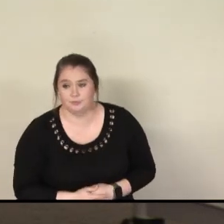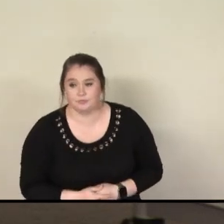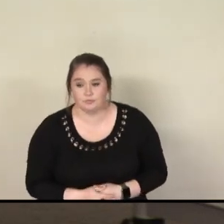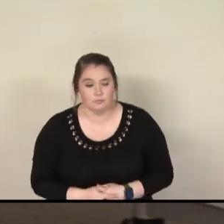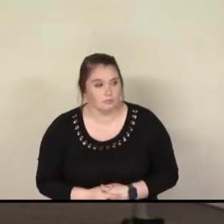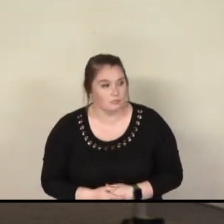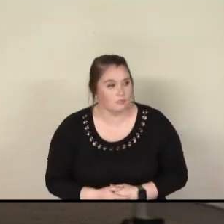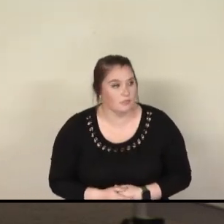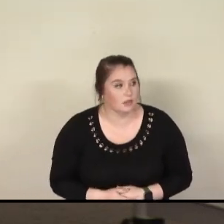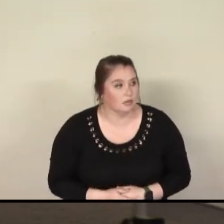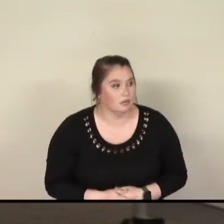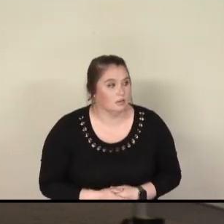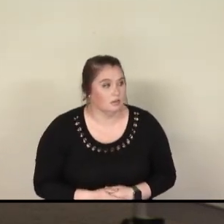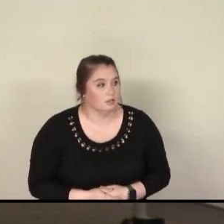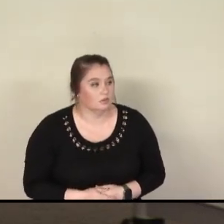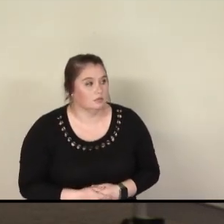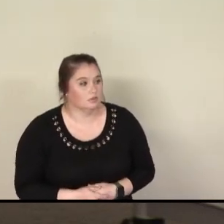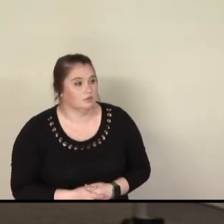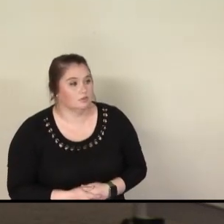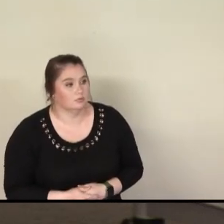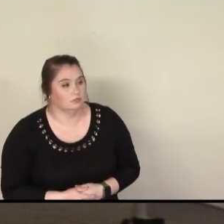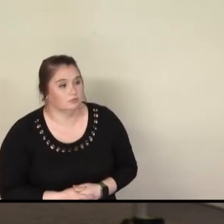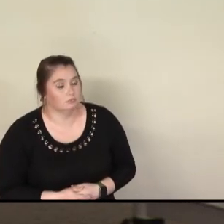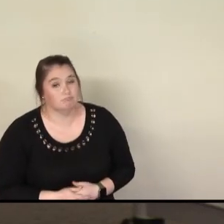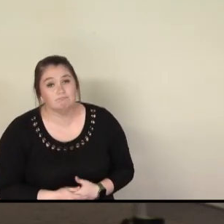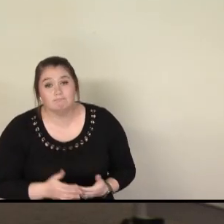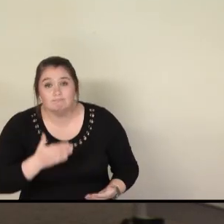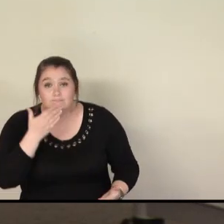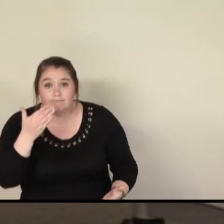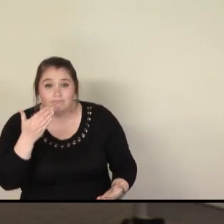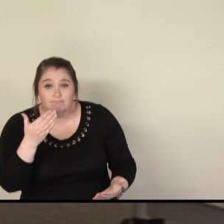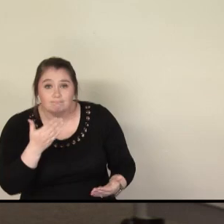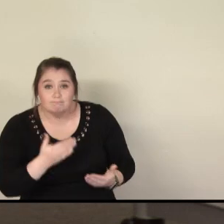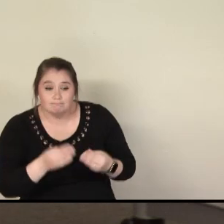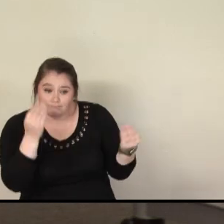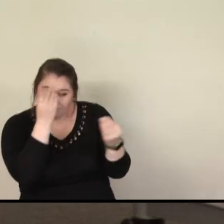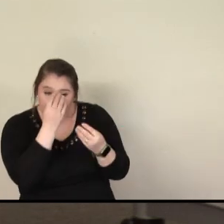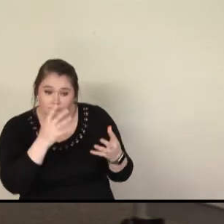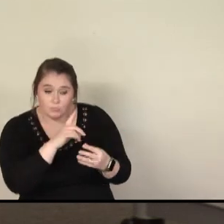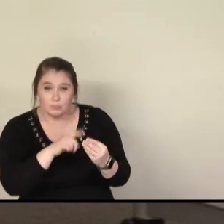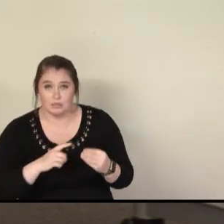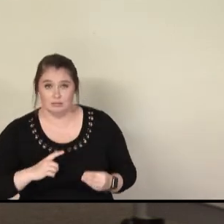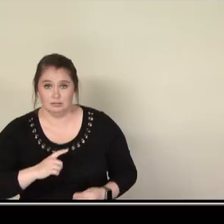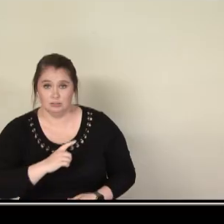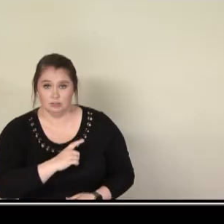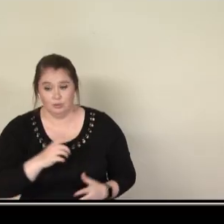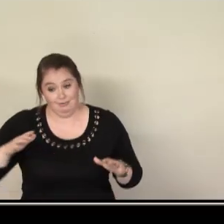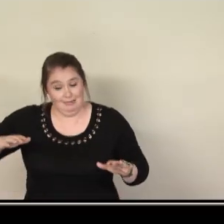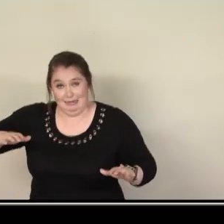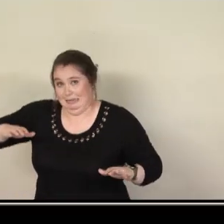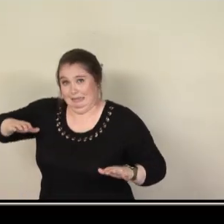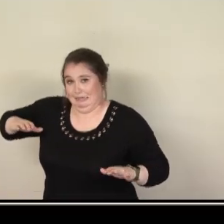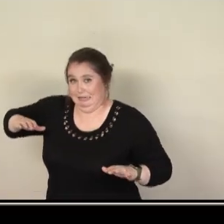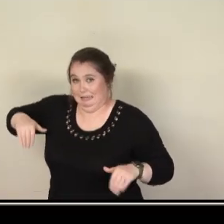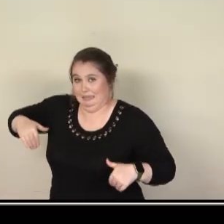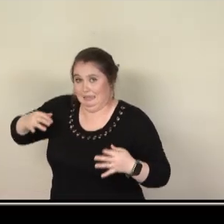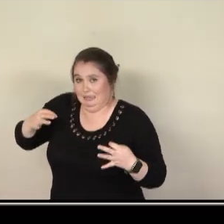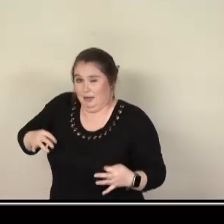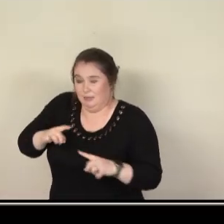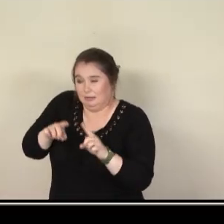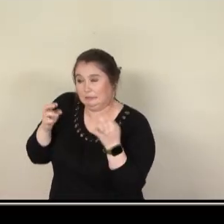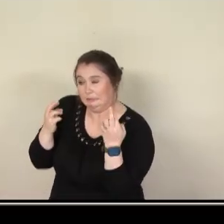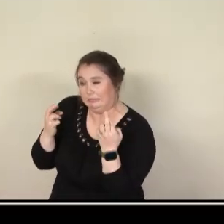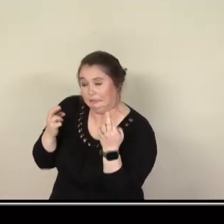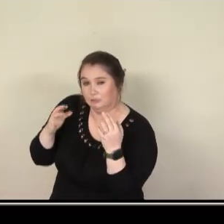we do have some good news coming out of the legislation. It's not a done deal yet, but we're hopeful, as